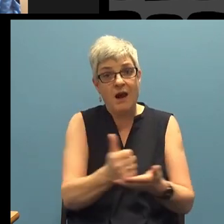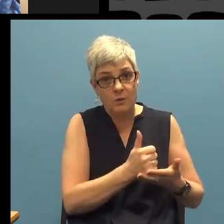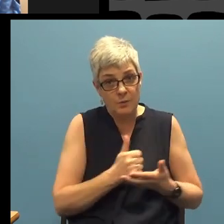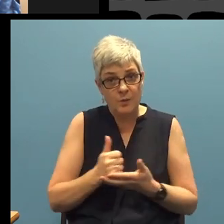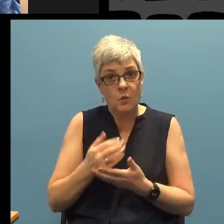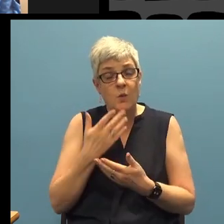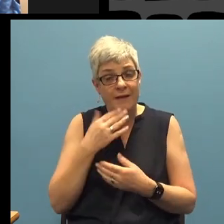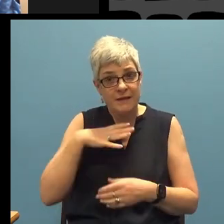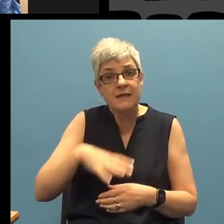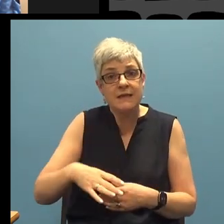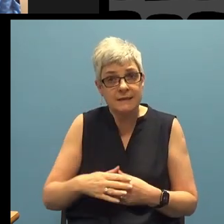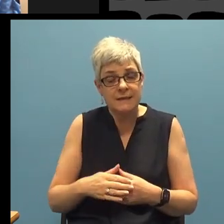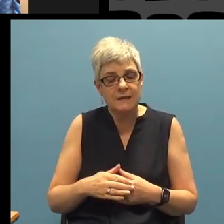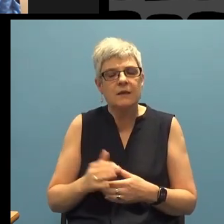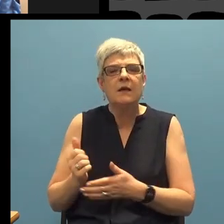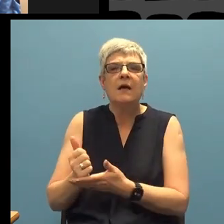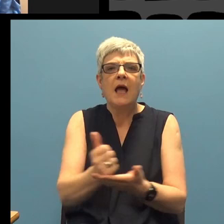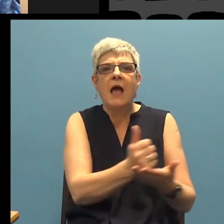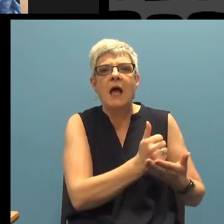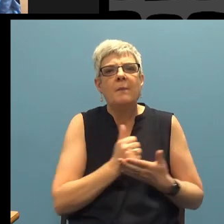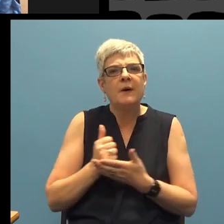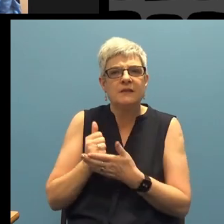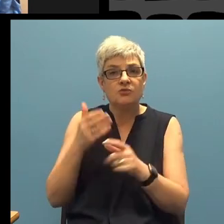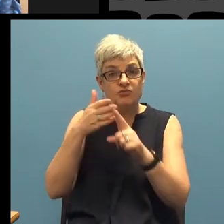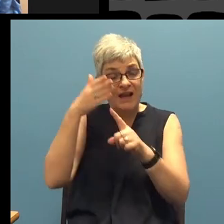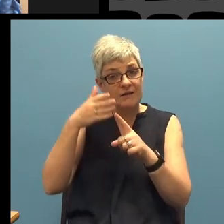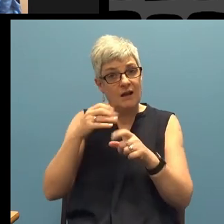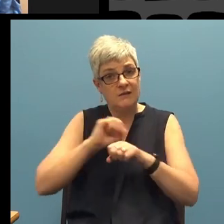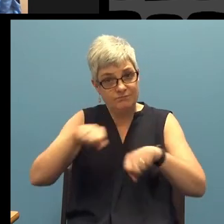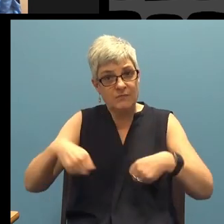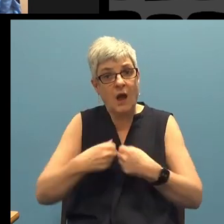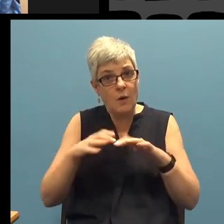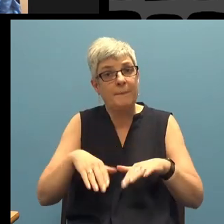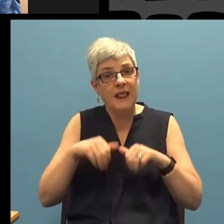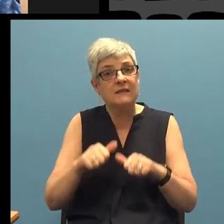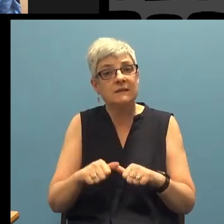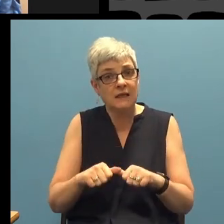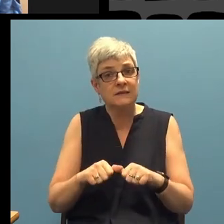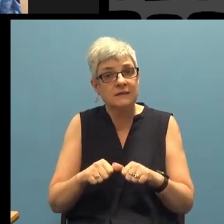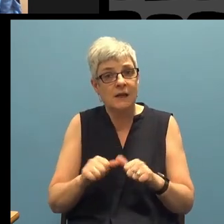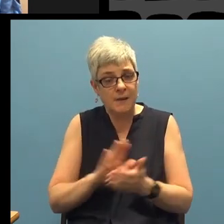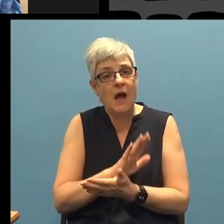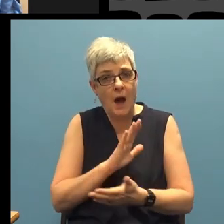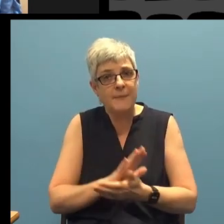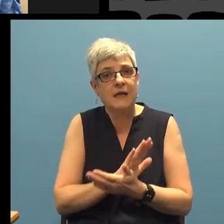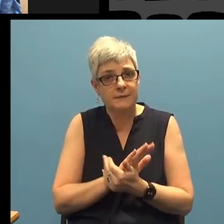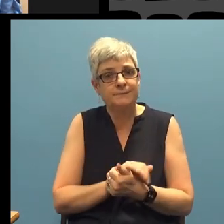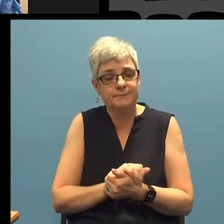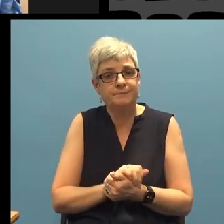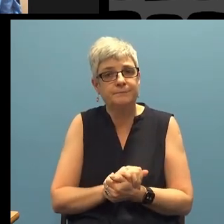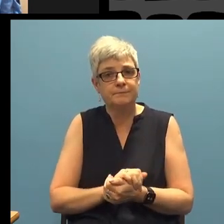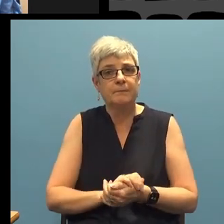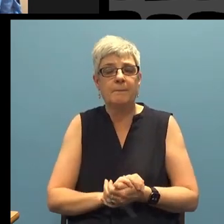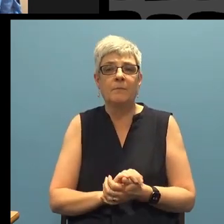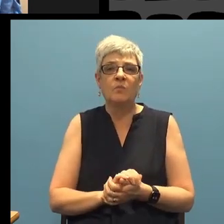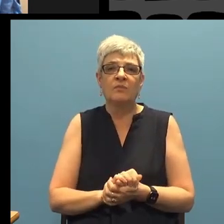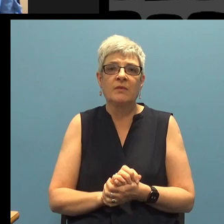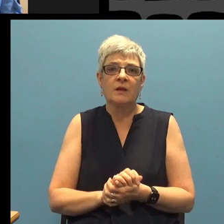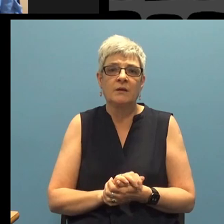need. And help us to recognise the blessings we have and be grateful for them.